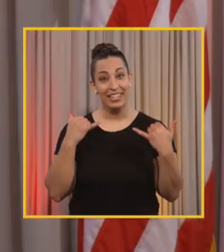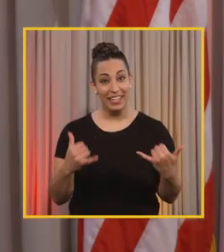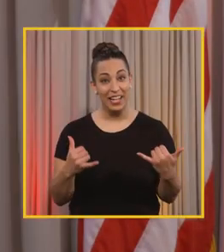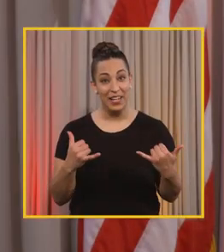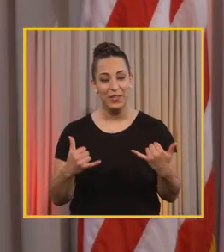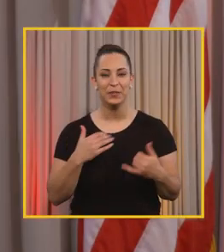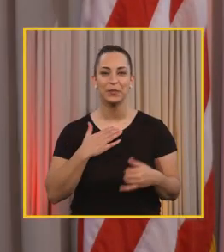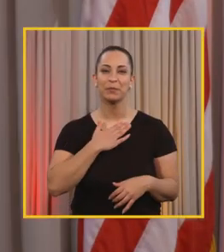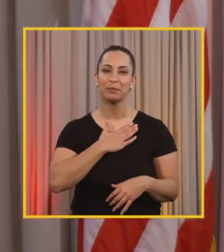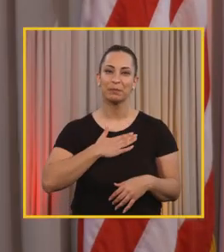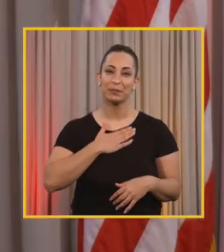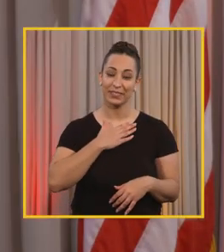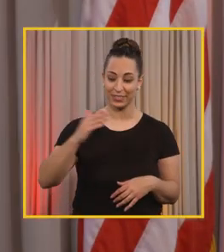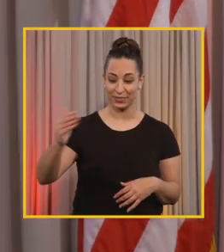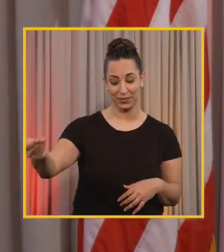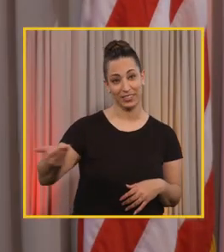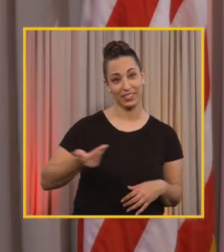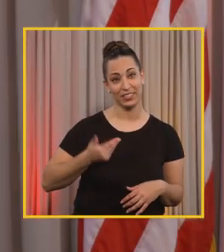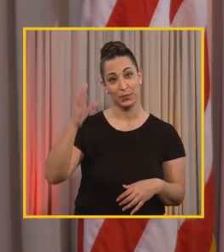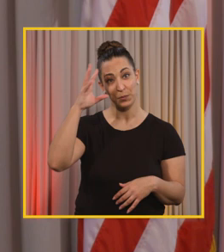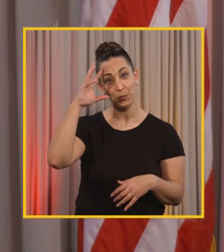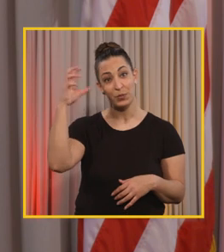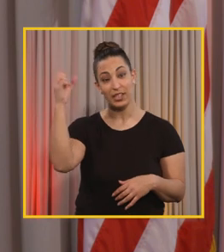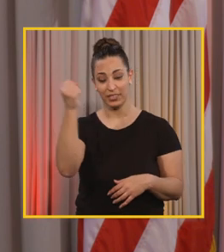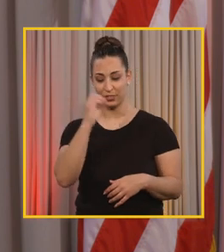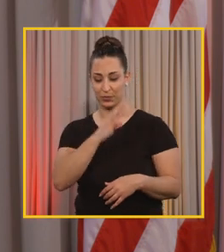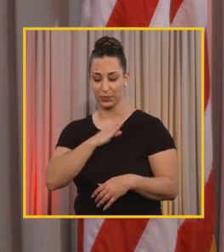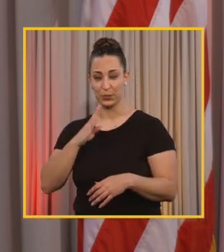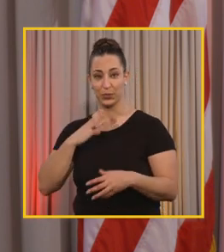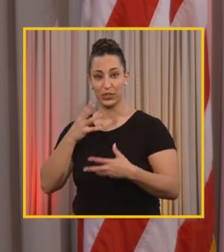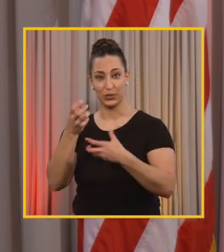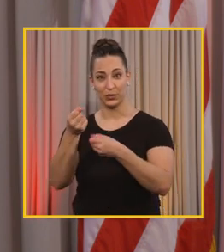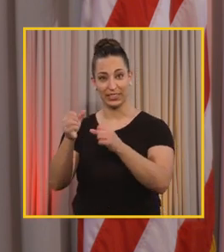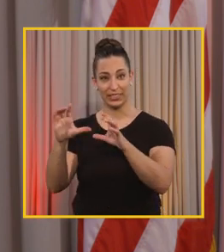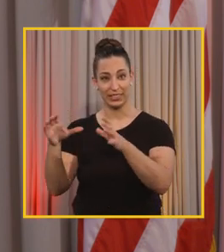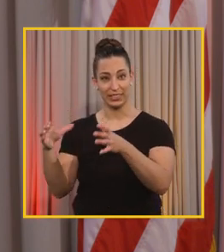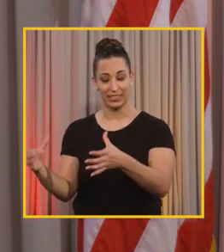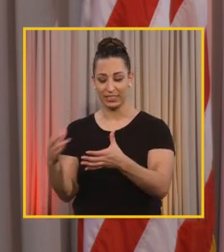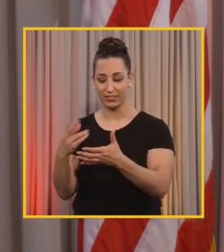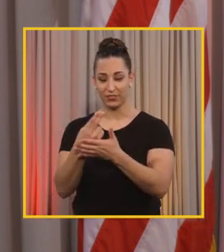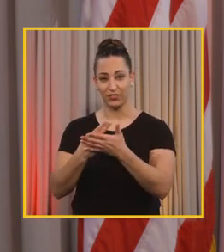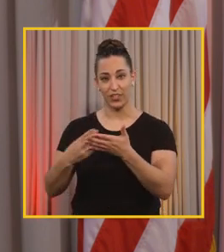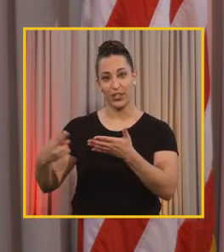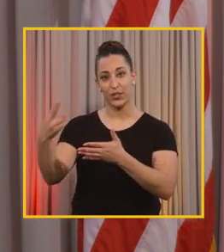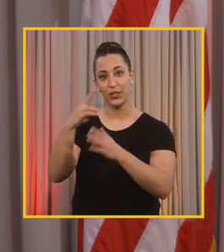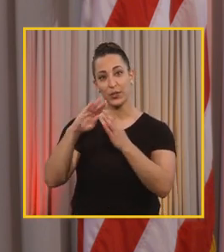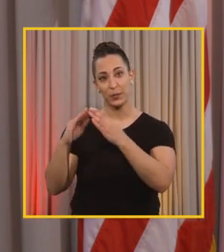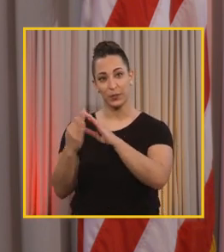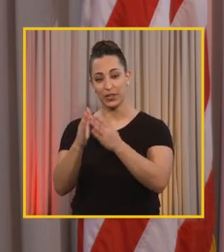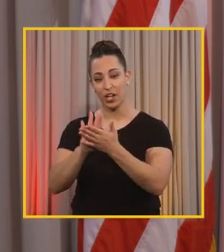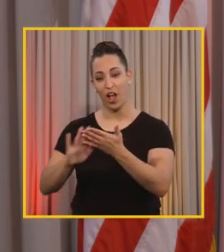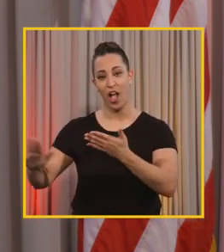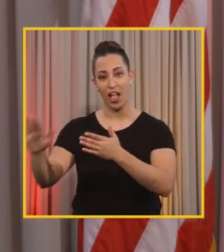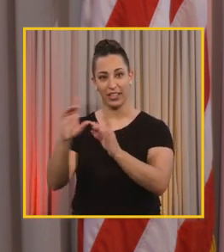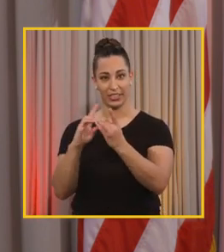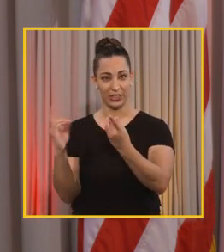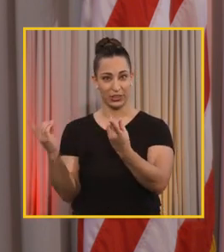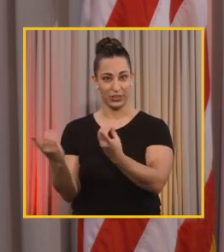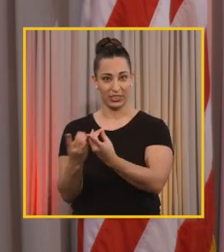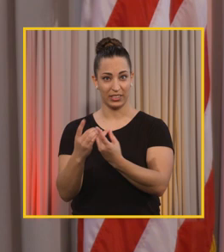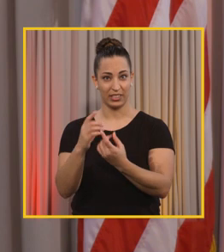And now, please welcome the President of the Board of Trustees of the